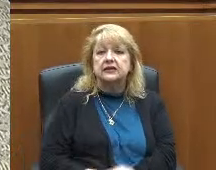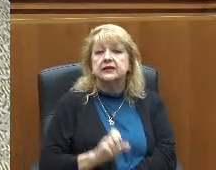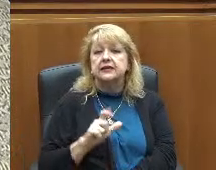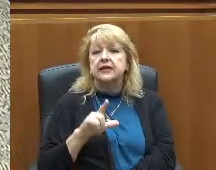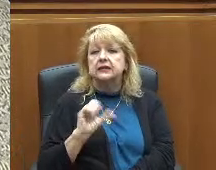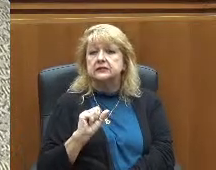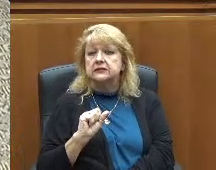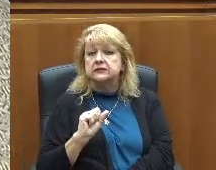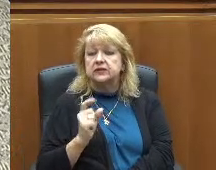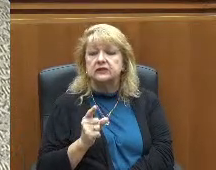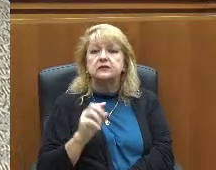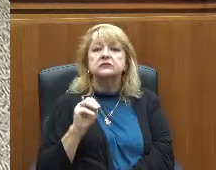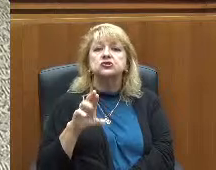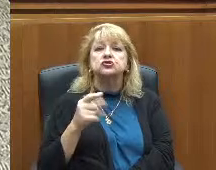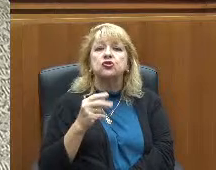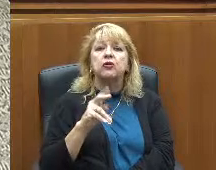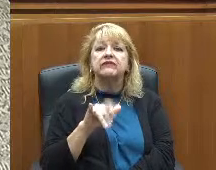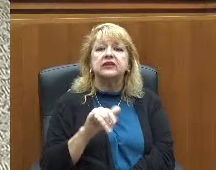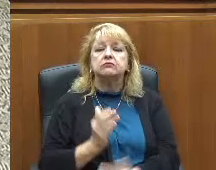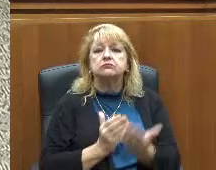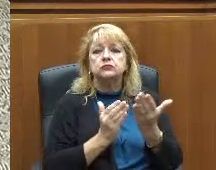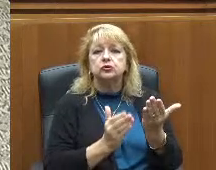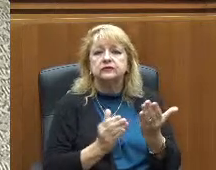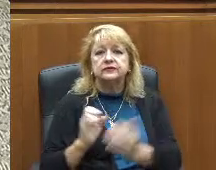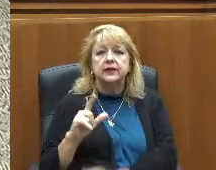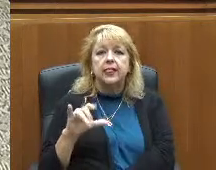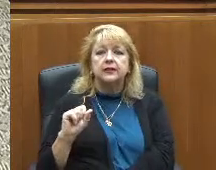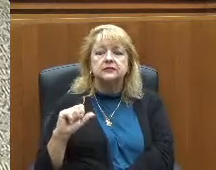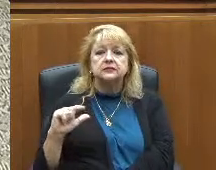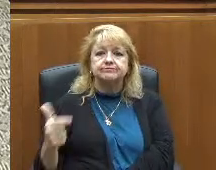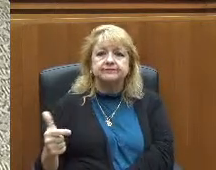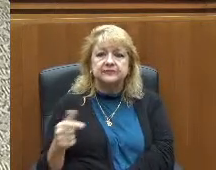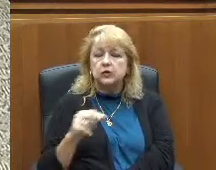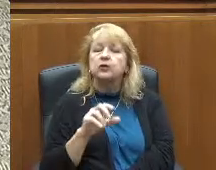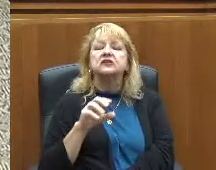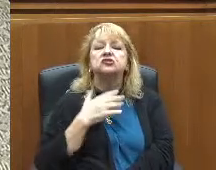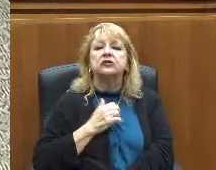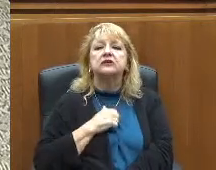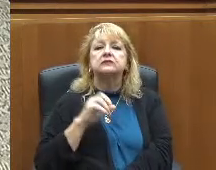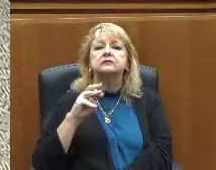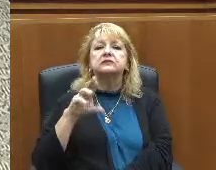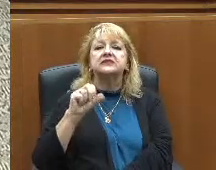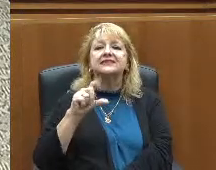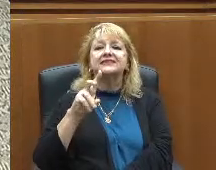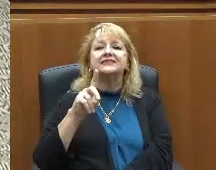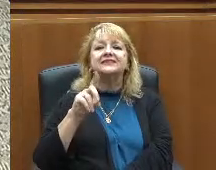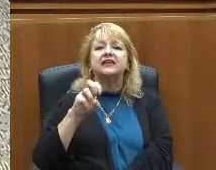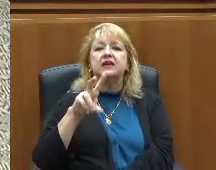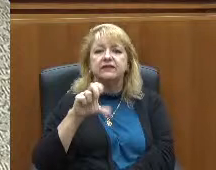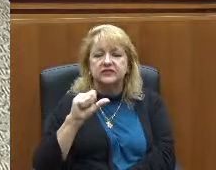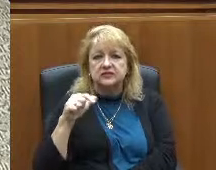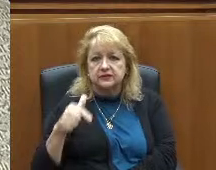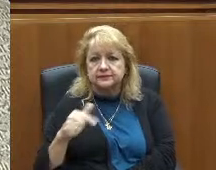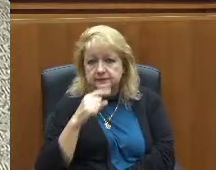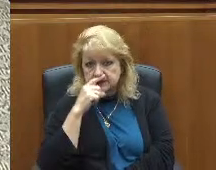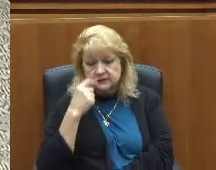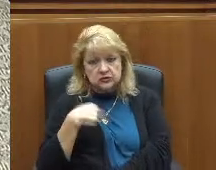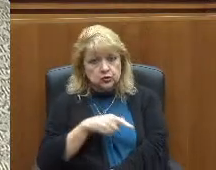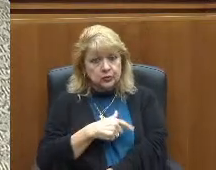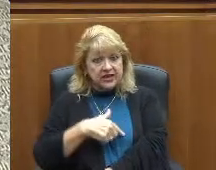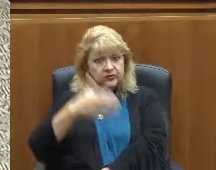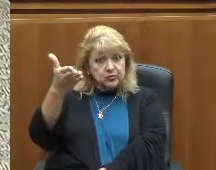Ellis. Mr. Garvey. Second by Ms. Davis. Do we have a